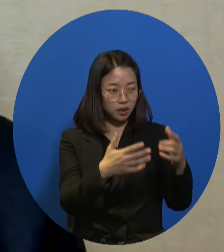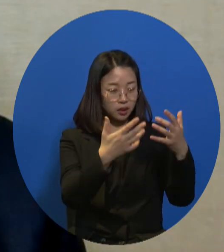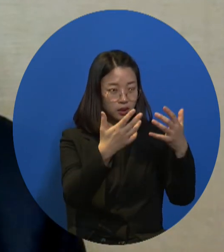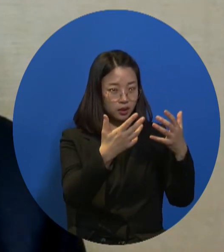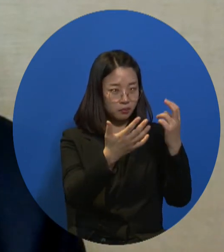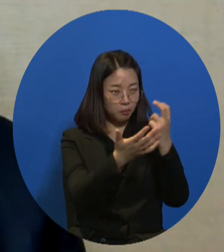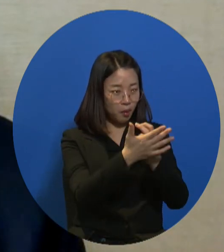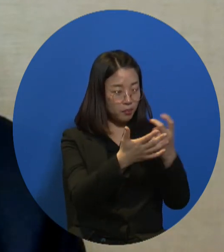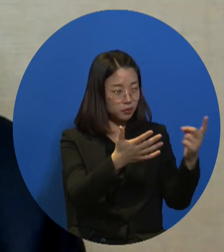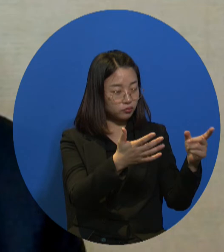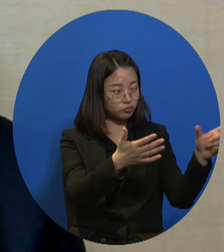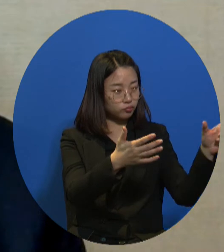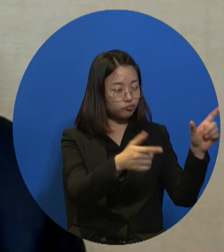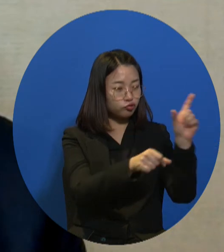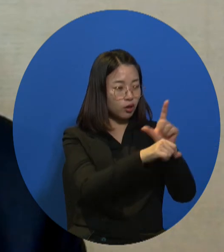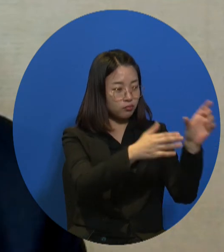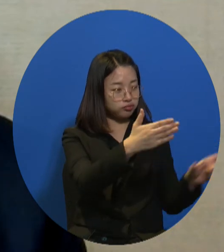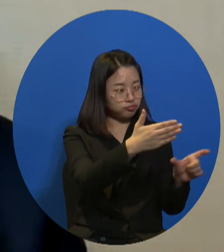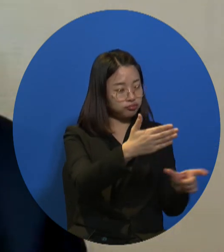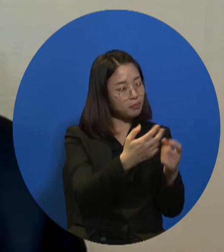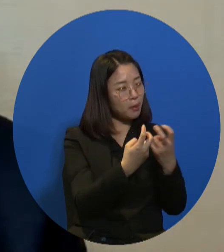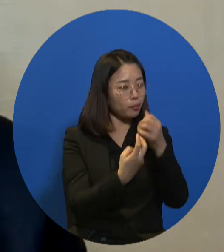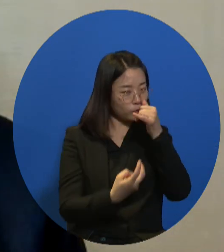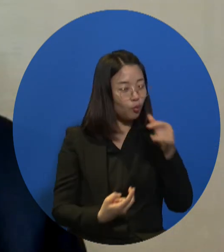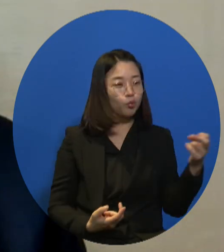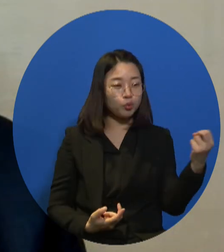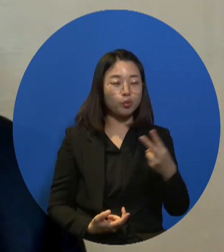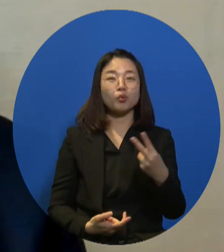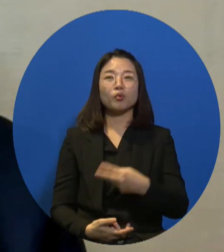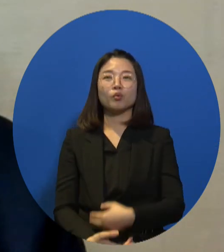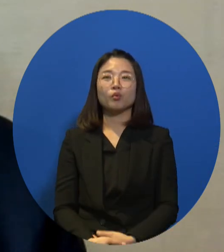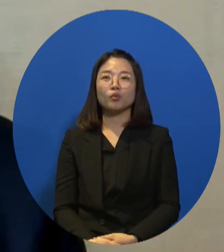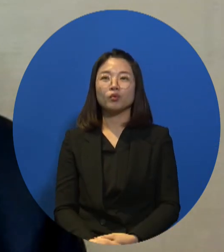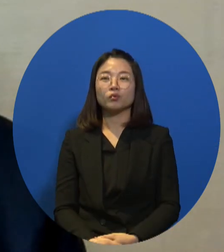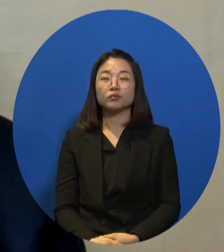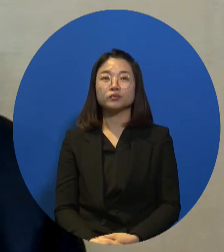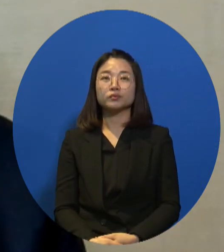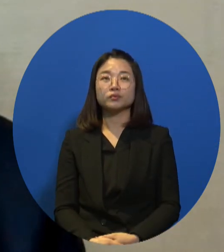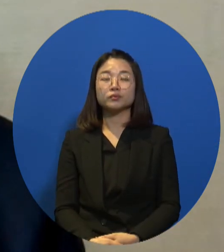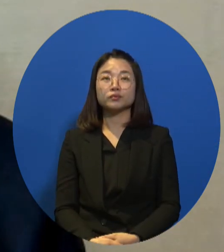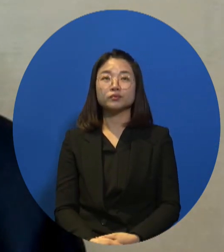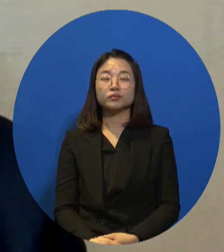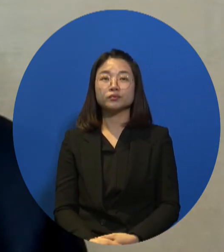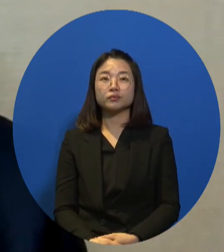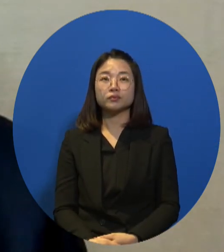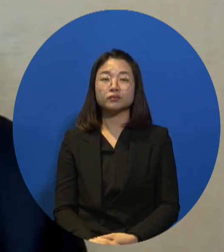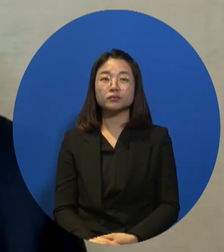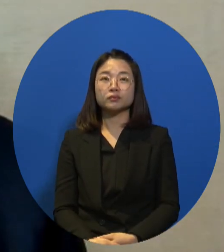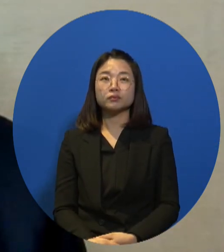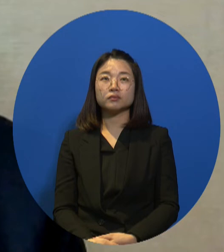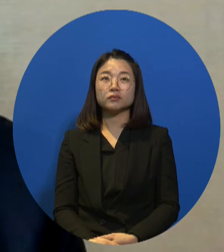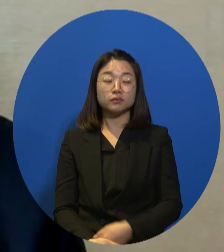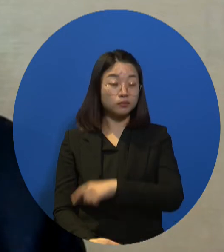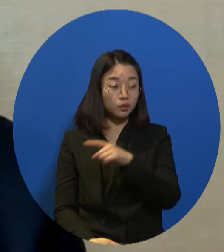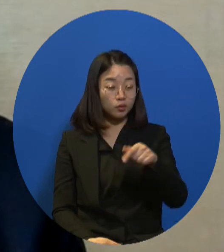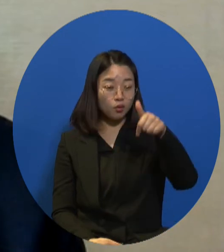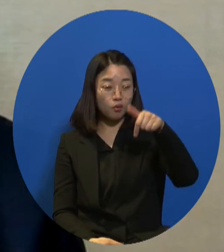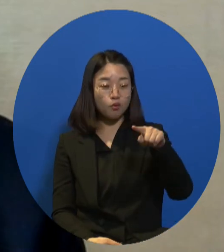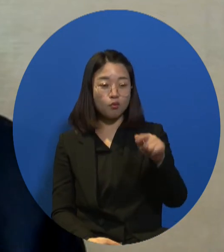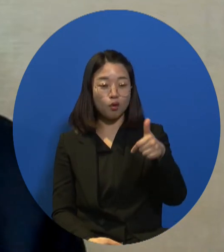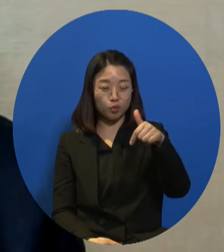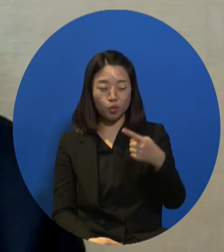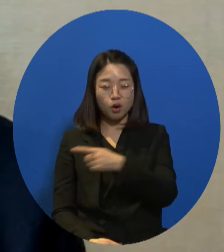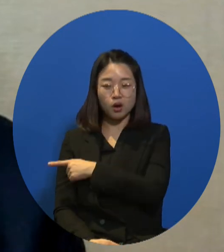this act to include or incorporate the optional protocol processes. And